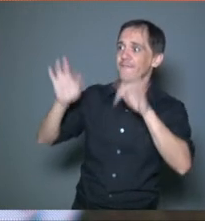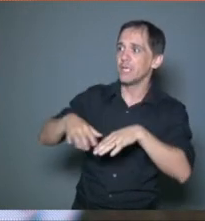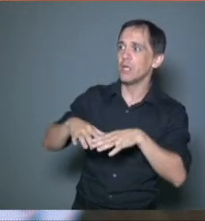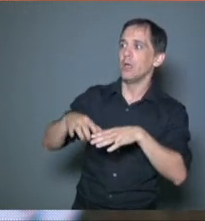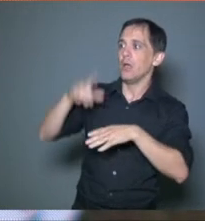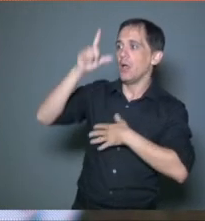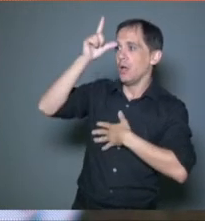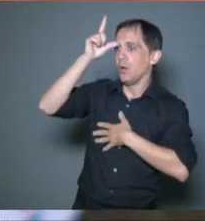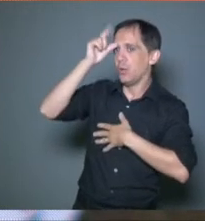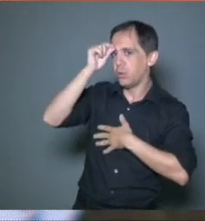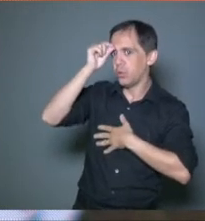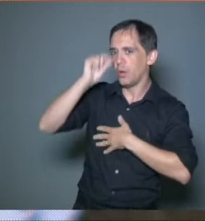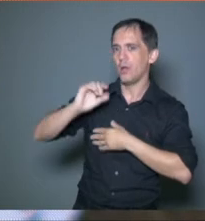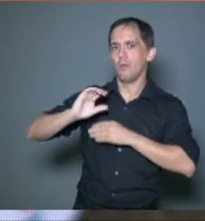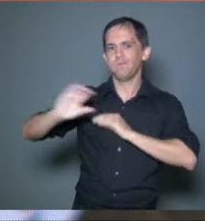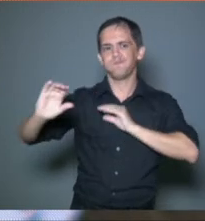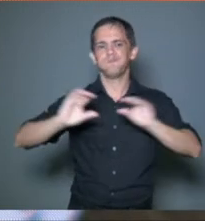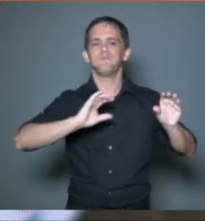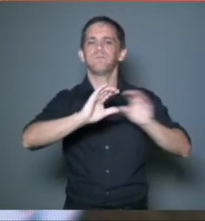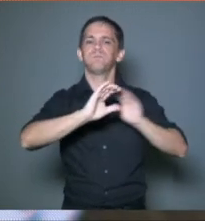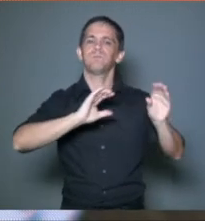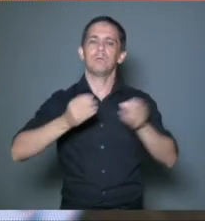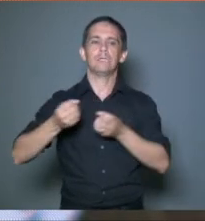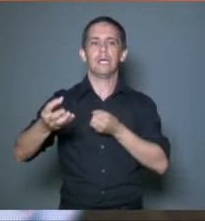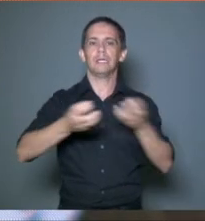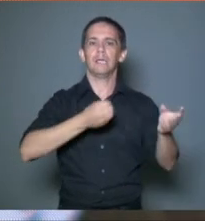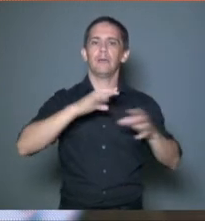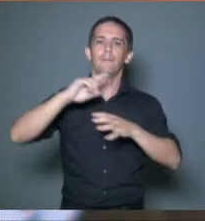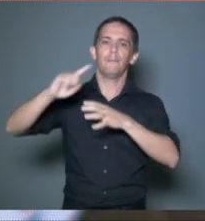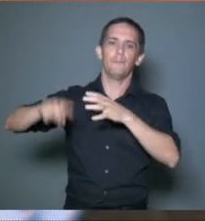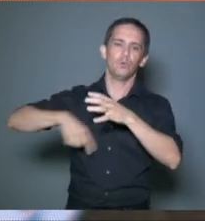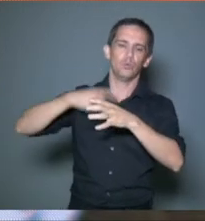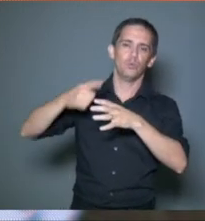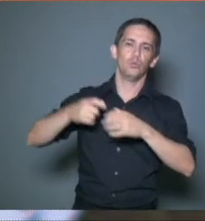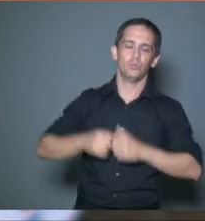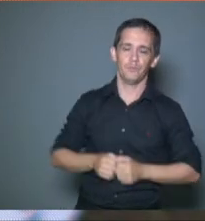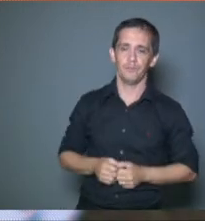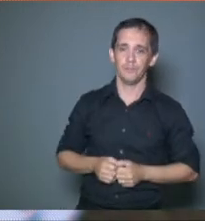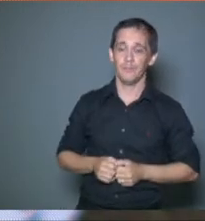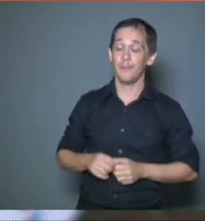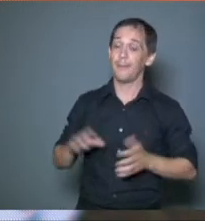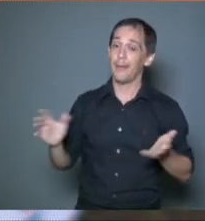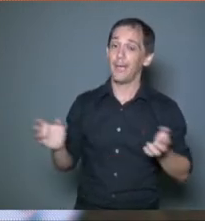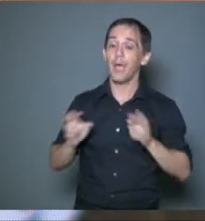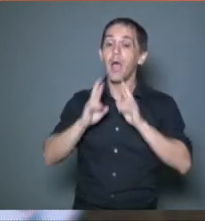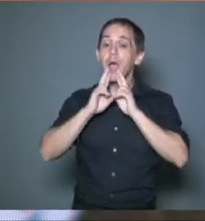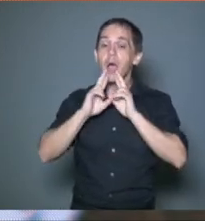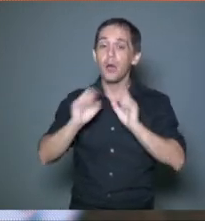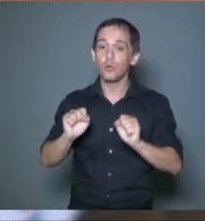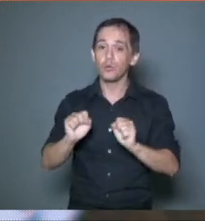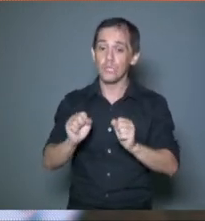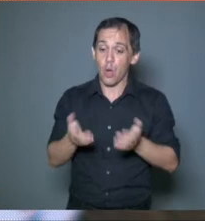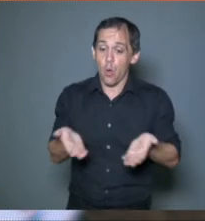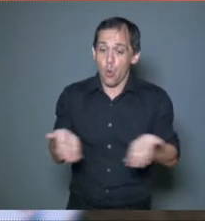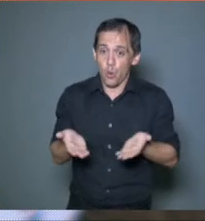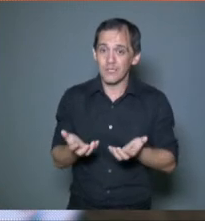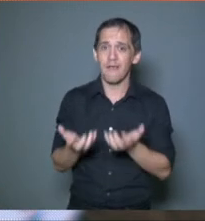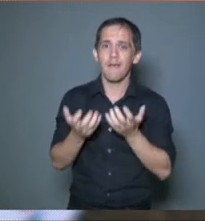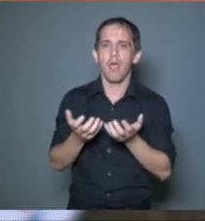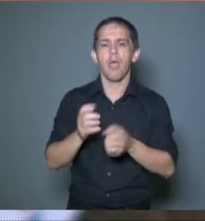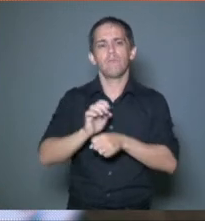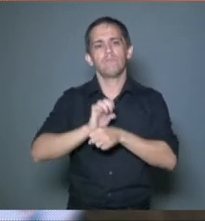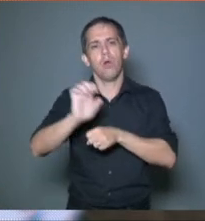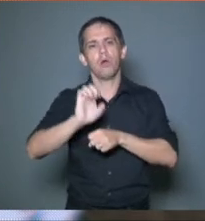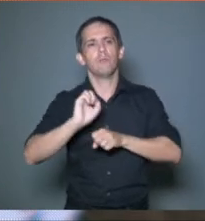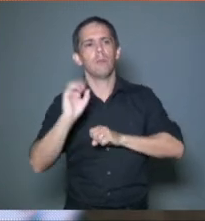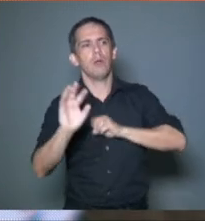war not to be too long and then that they will be able to export potassium. Even if Russia wants to start